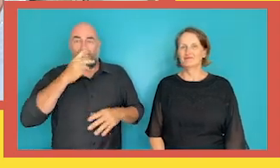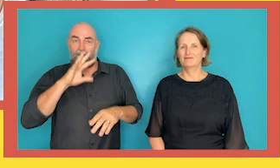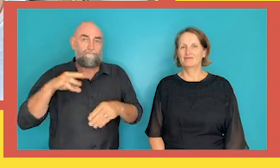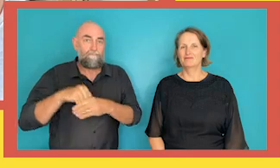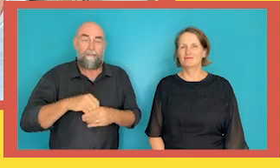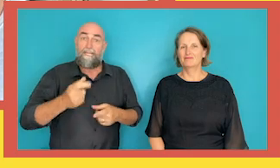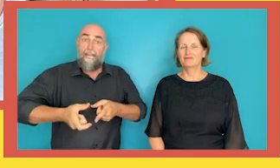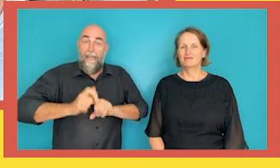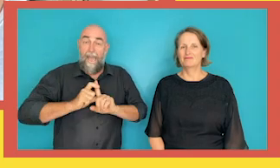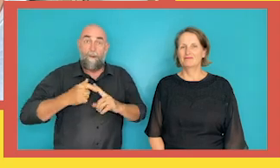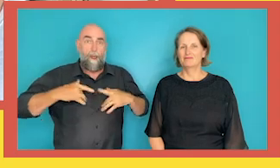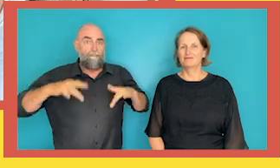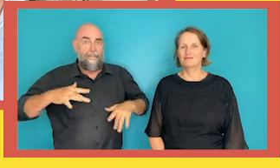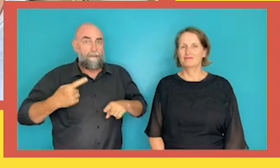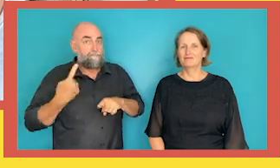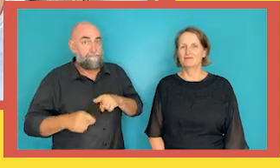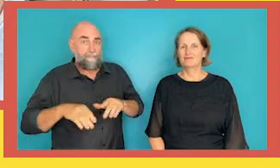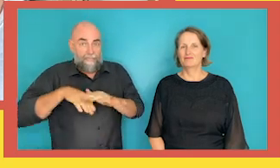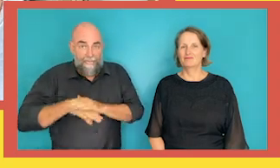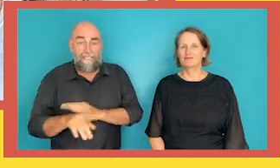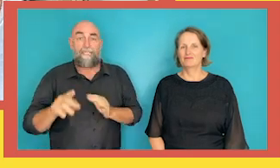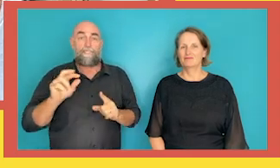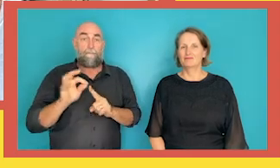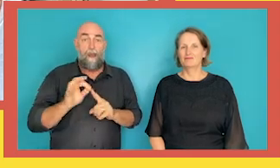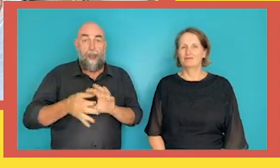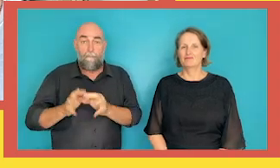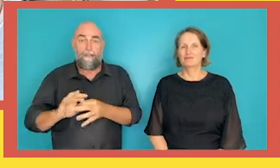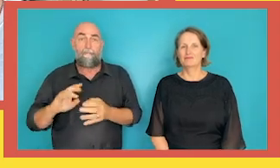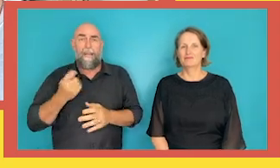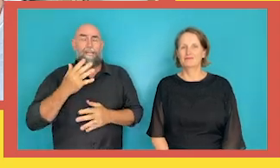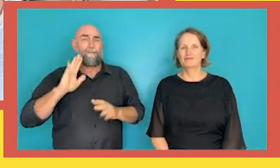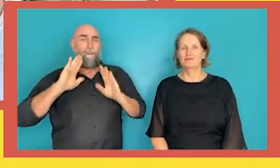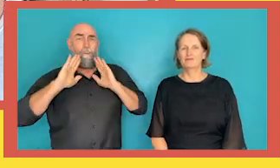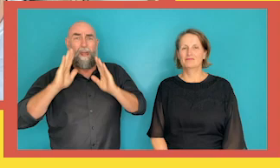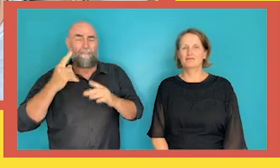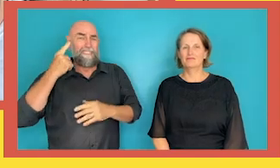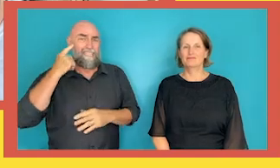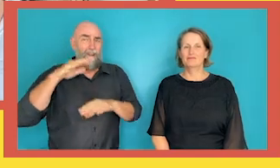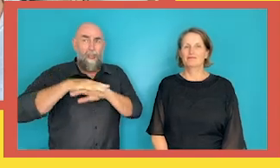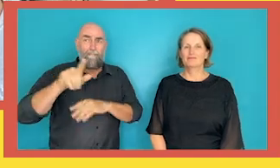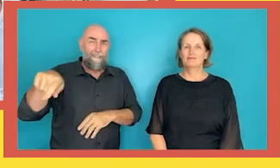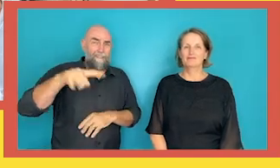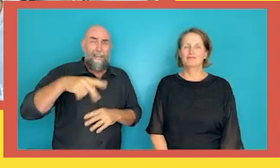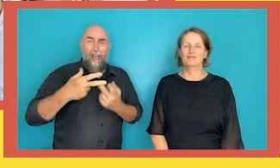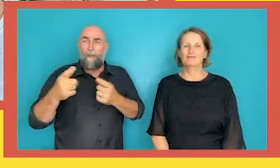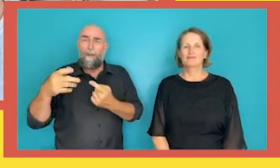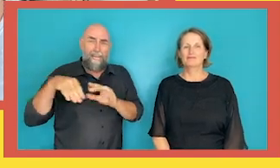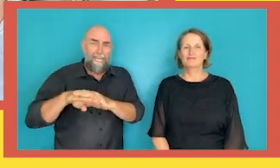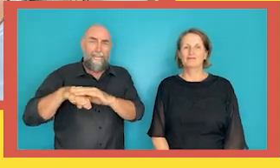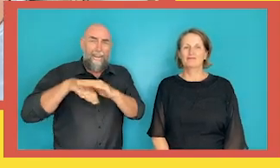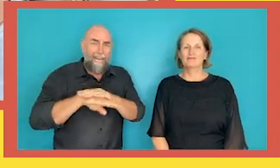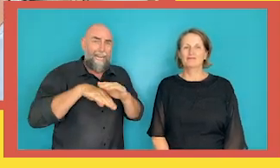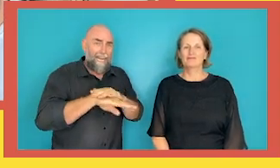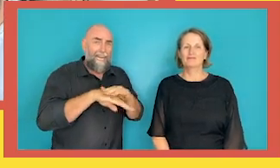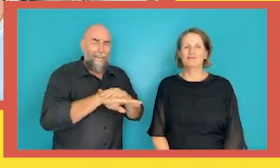quite hard sitting here not being qualified, but it's super happy to hear of all these qualifications. 6 members from our table tennis team, as you